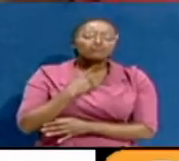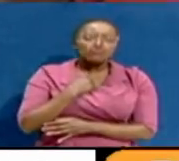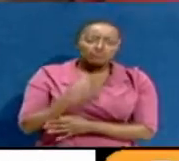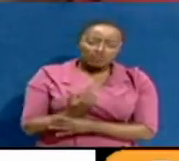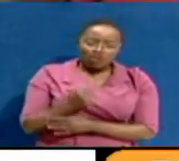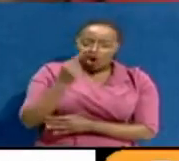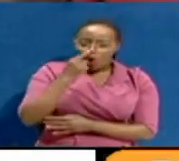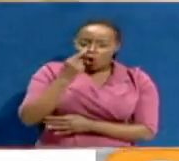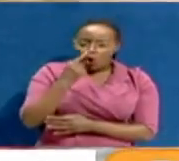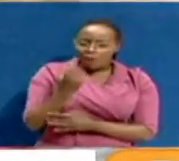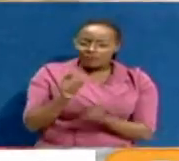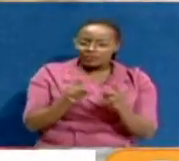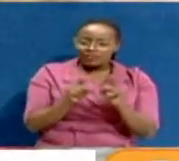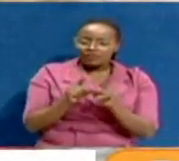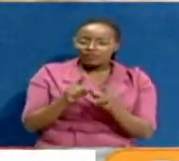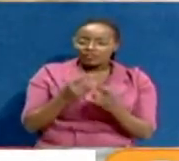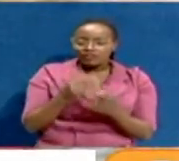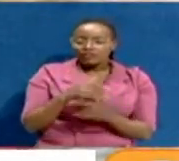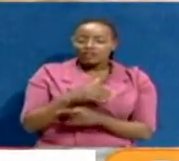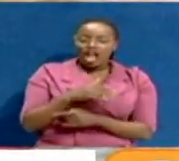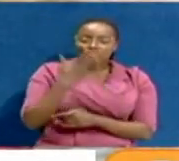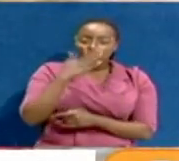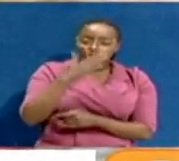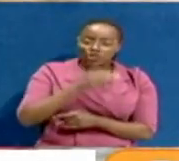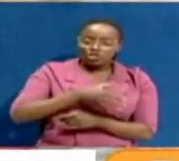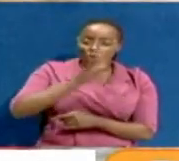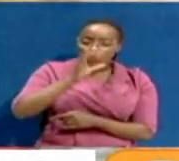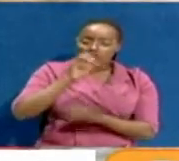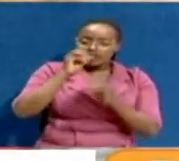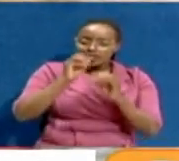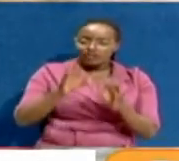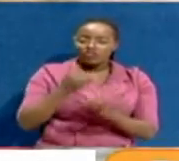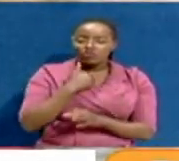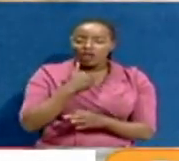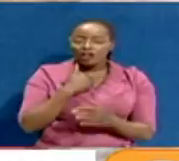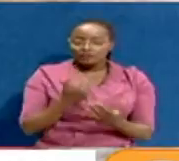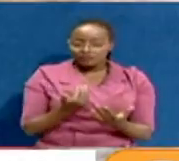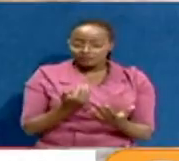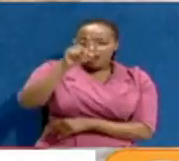home remedies like you could gargle some salty water, you could take some,